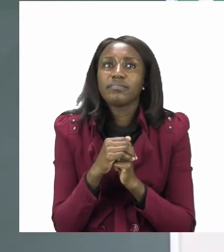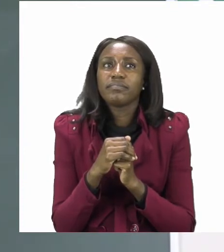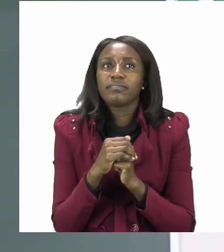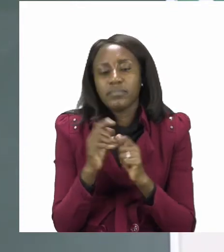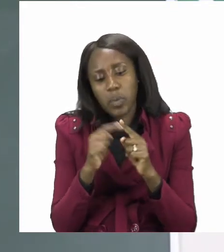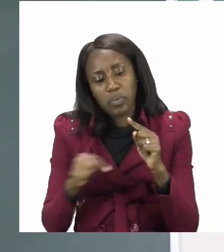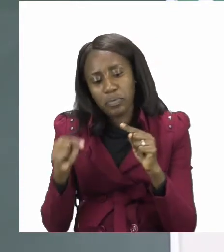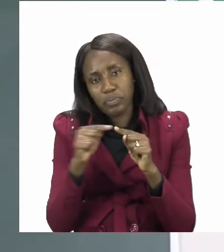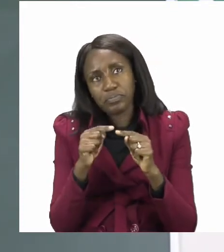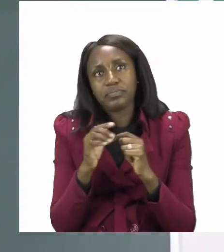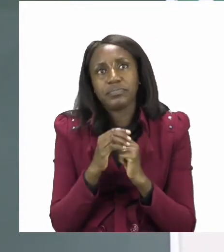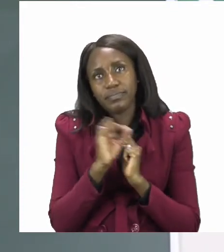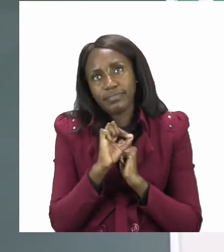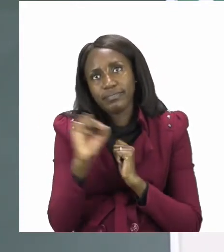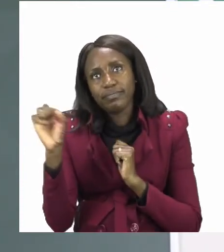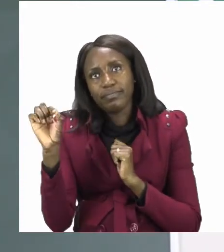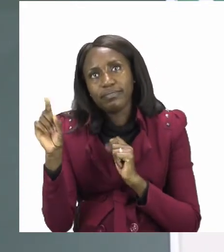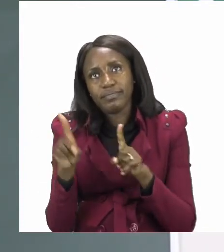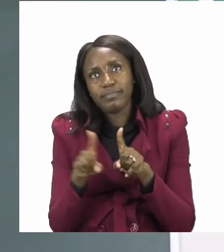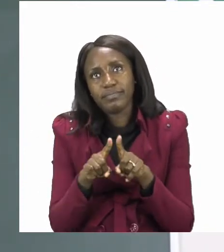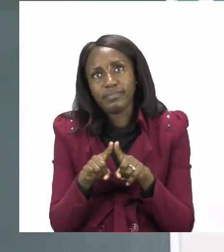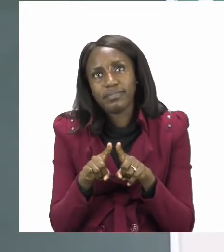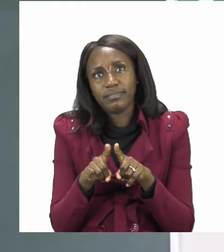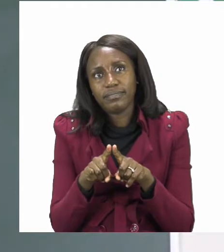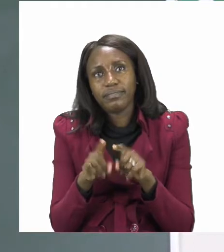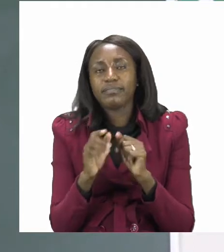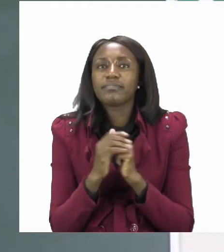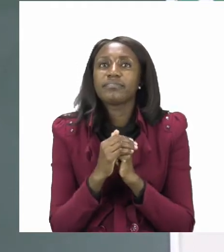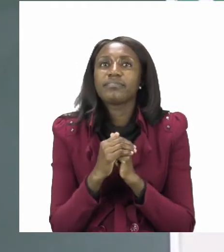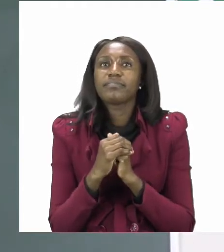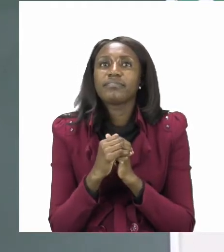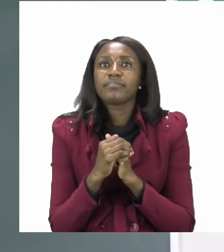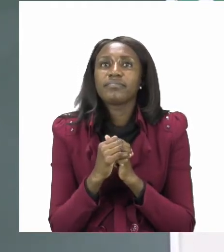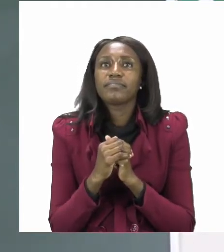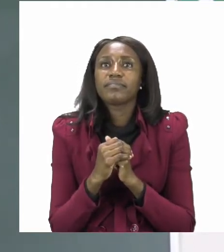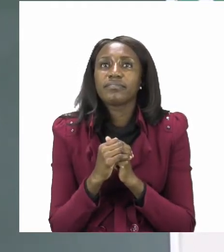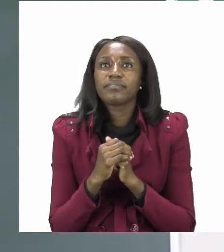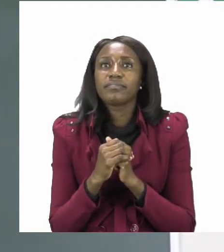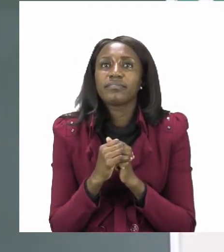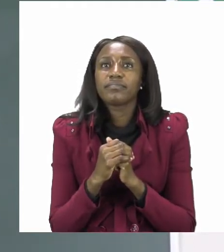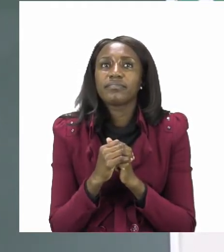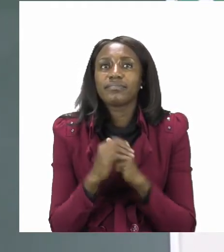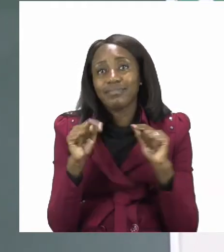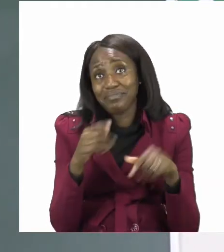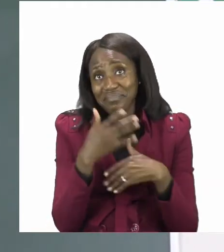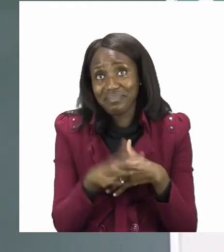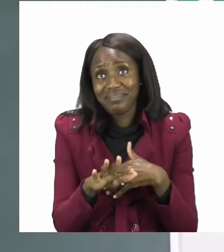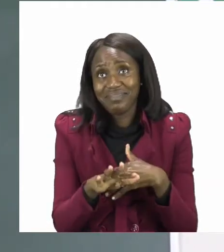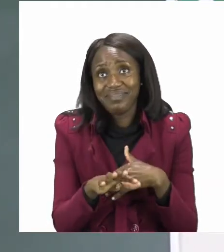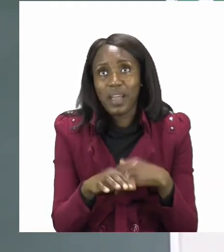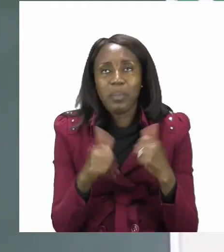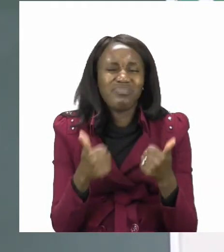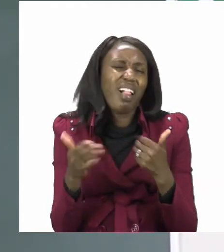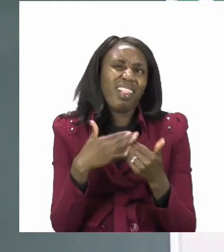sphere. So we can go ahead and match these two together. And now we're done. Very